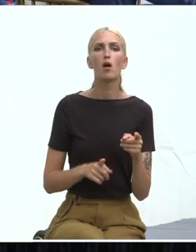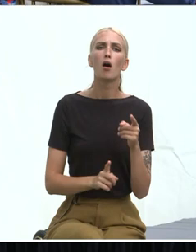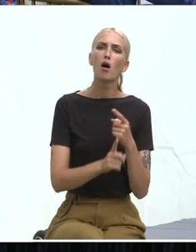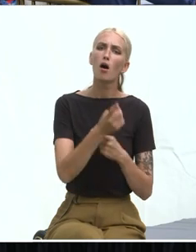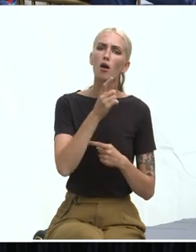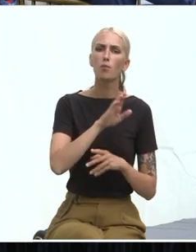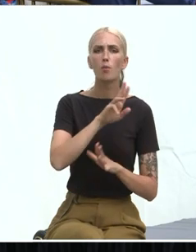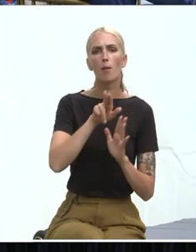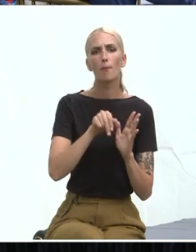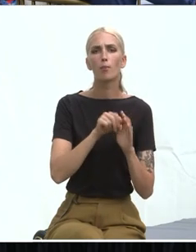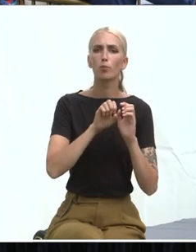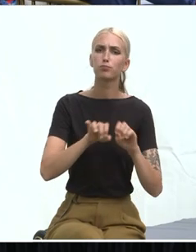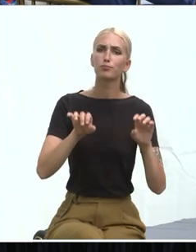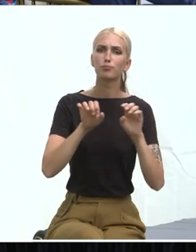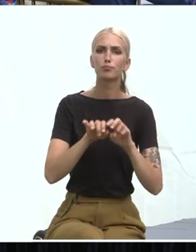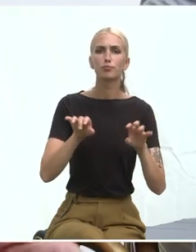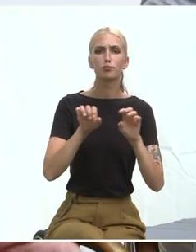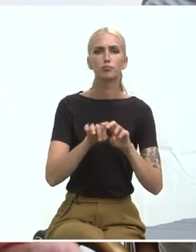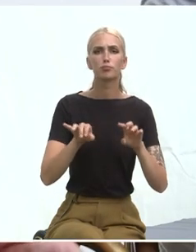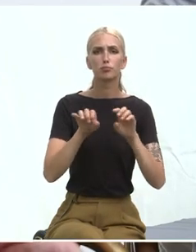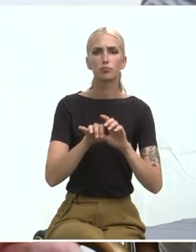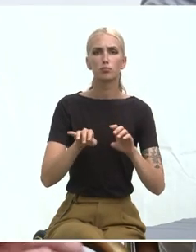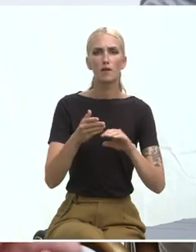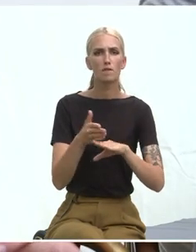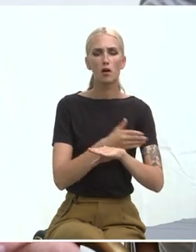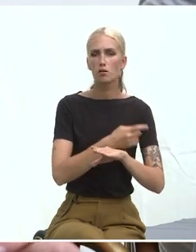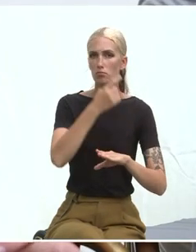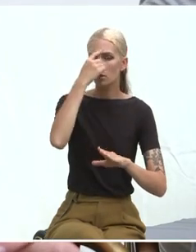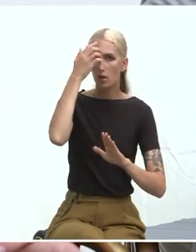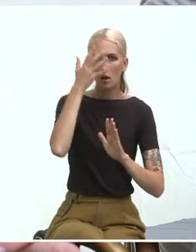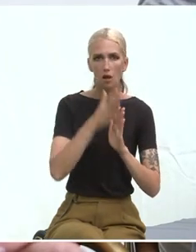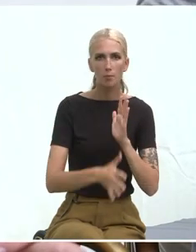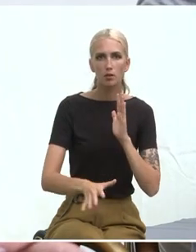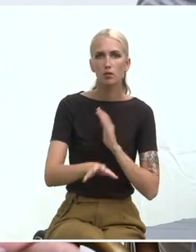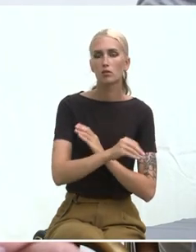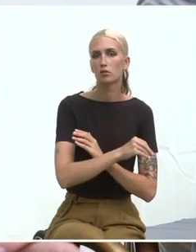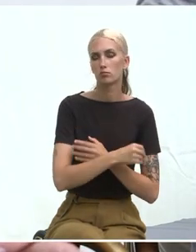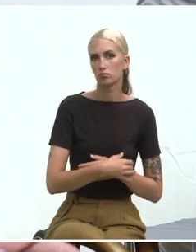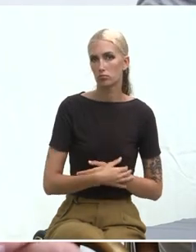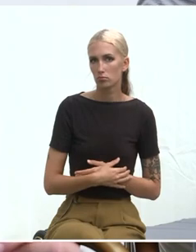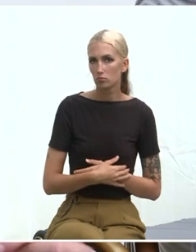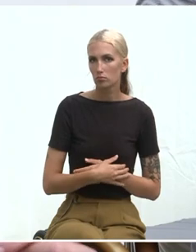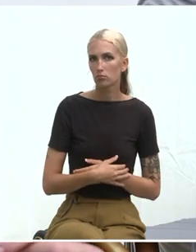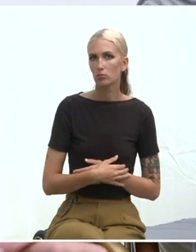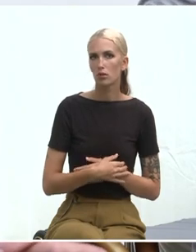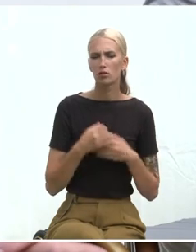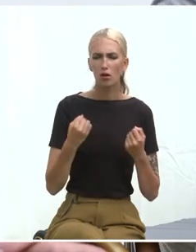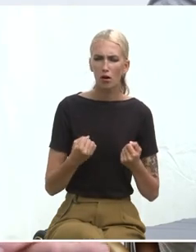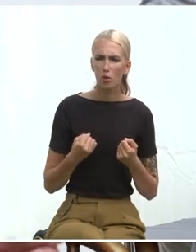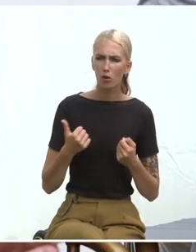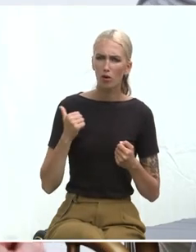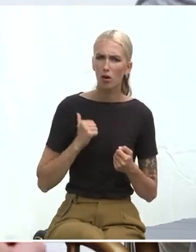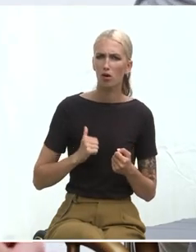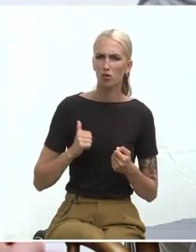their problems, they really have thought that through. They have been experiencing the situation for far too long. For